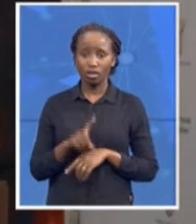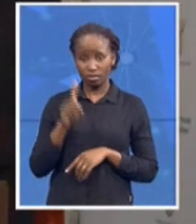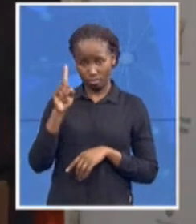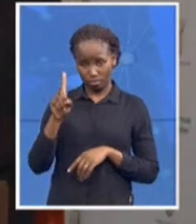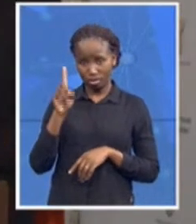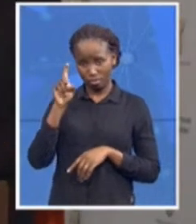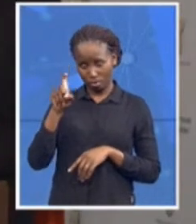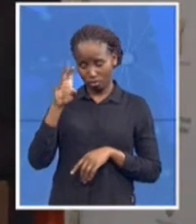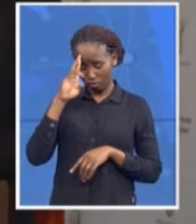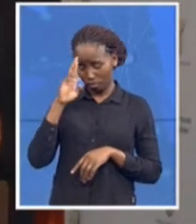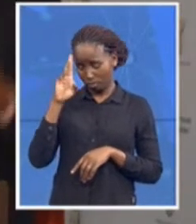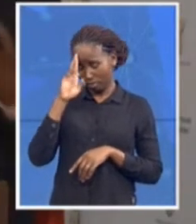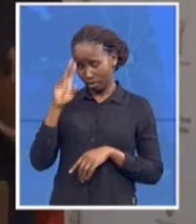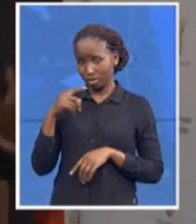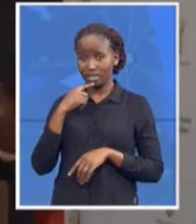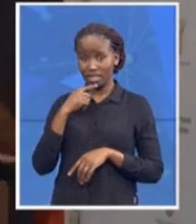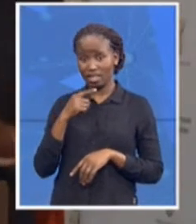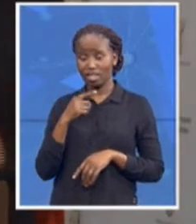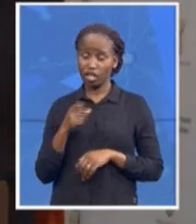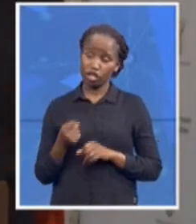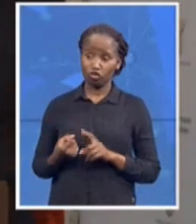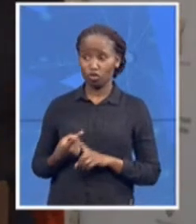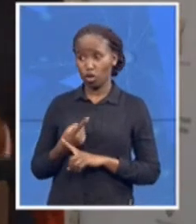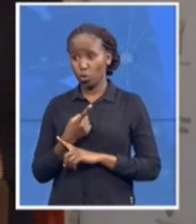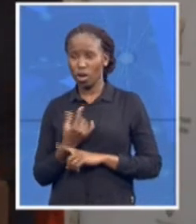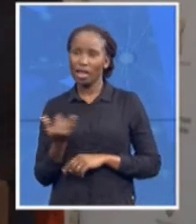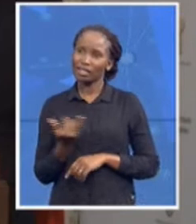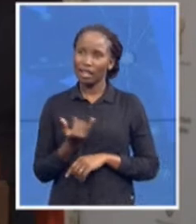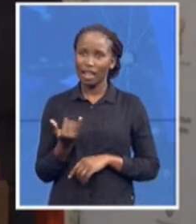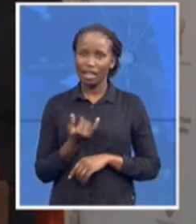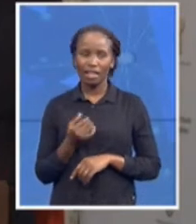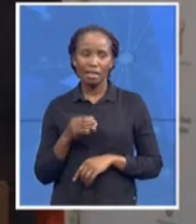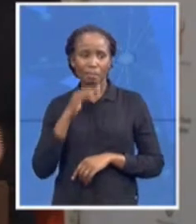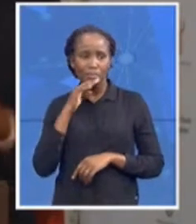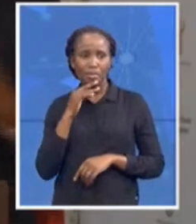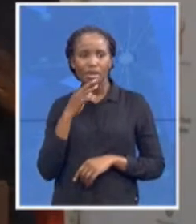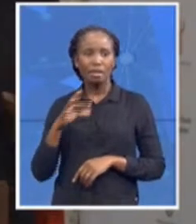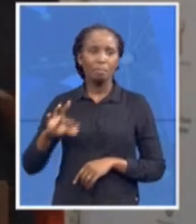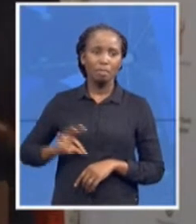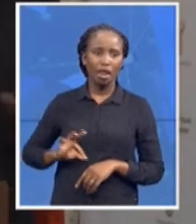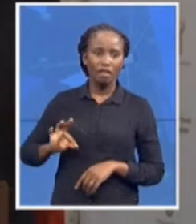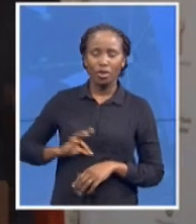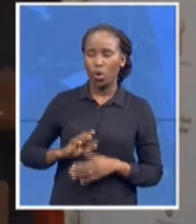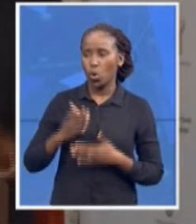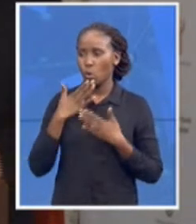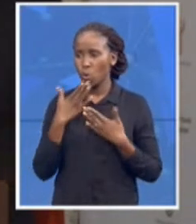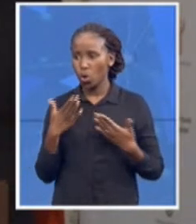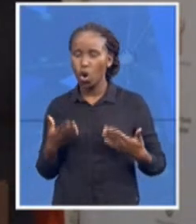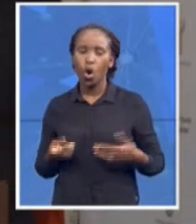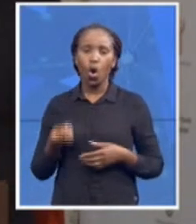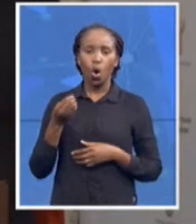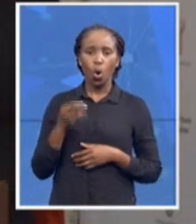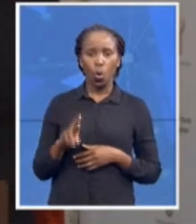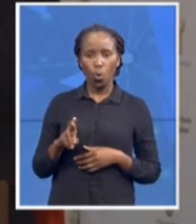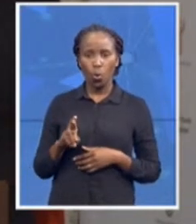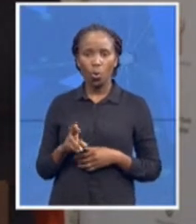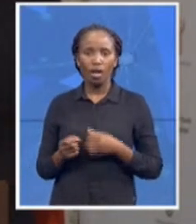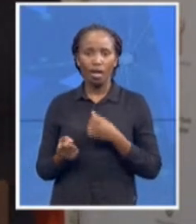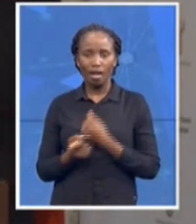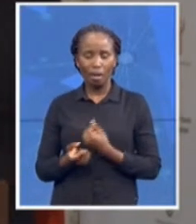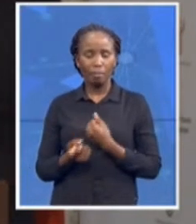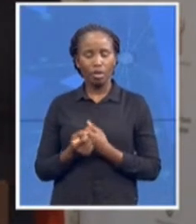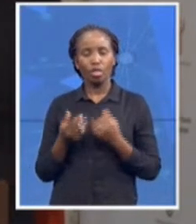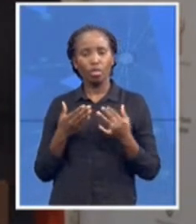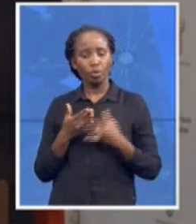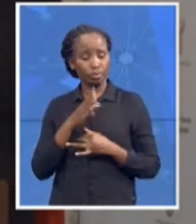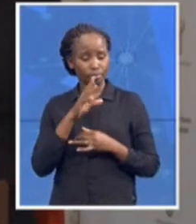there was no benefit at the end of the day that came out of it through the artist getting the money and using that money for whatever